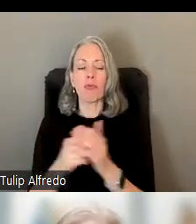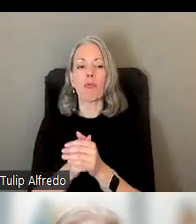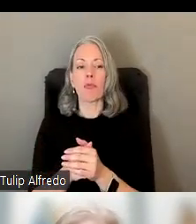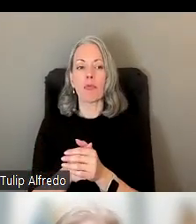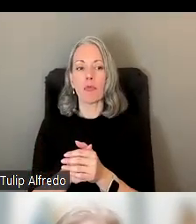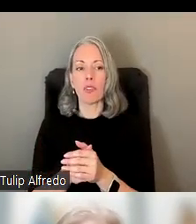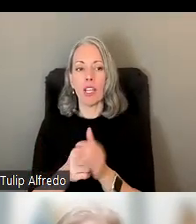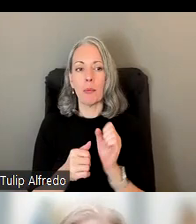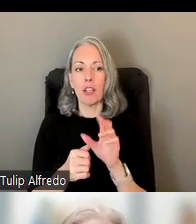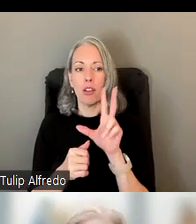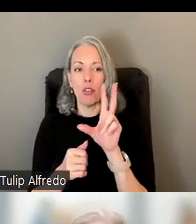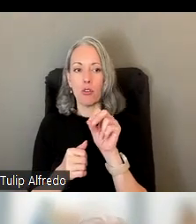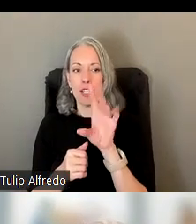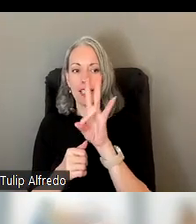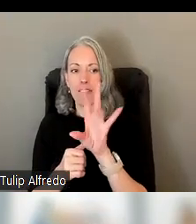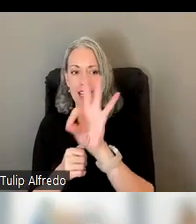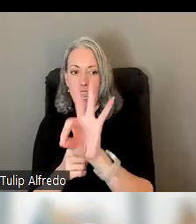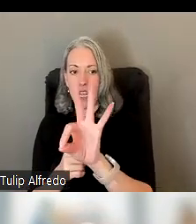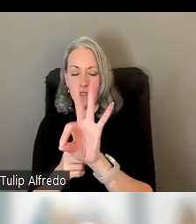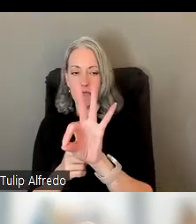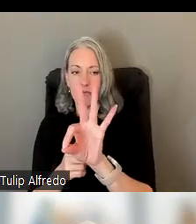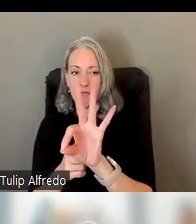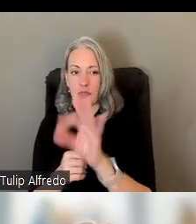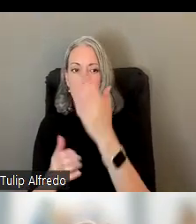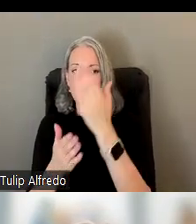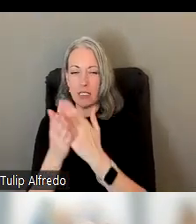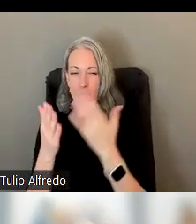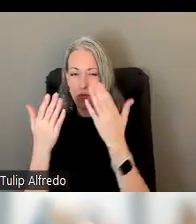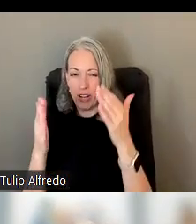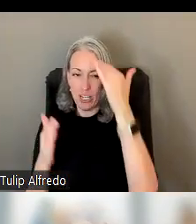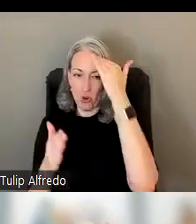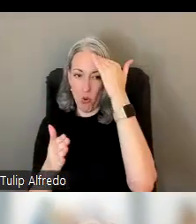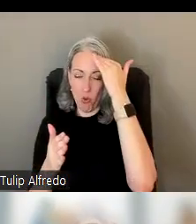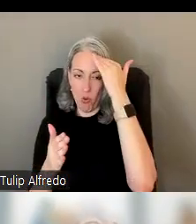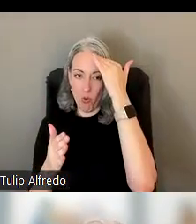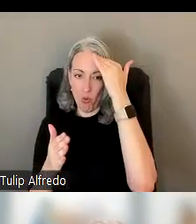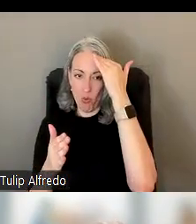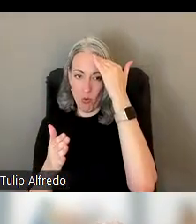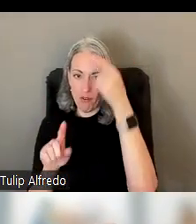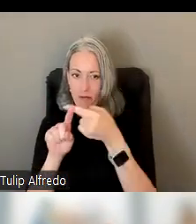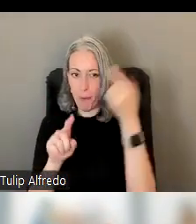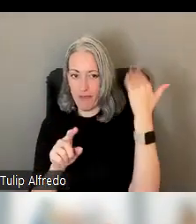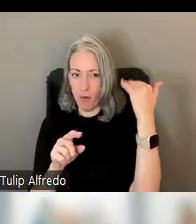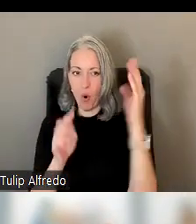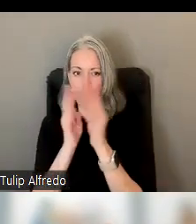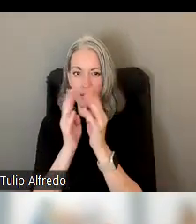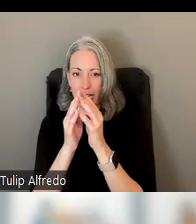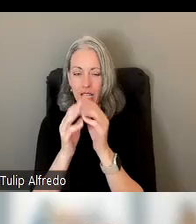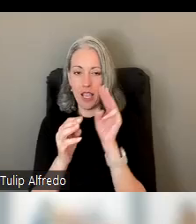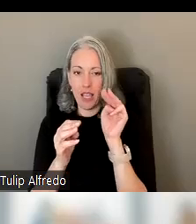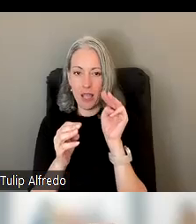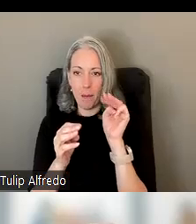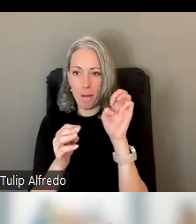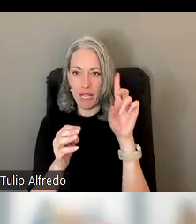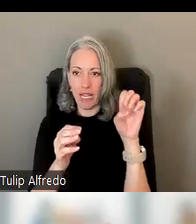AB 3079. Some of you may be aware that last session, the Medi-Cal program was opened